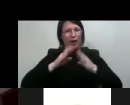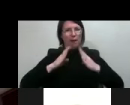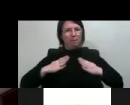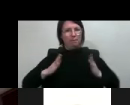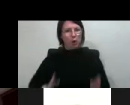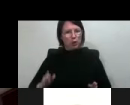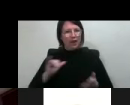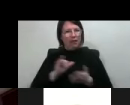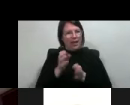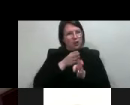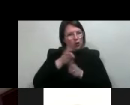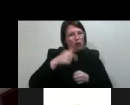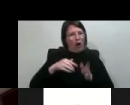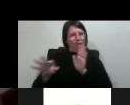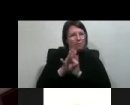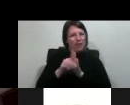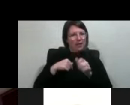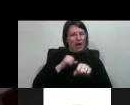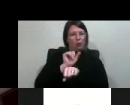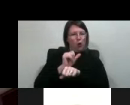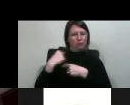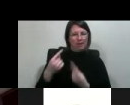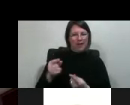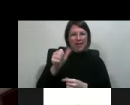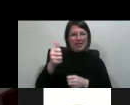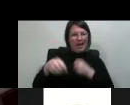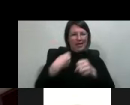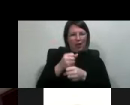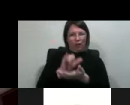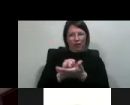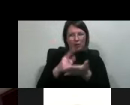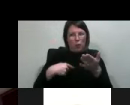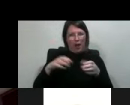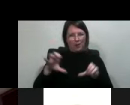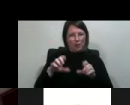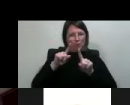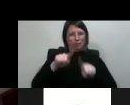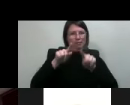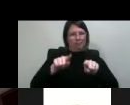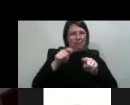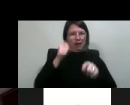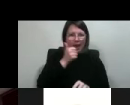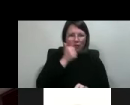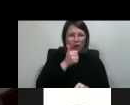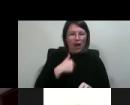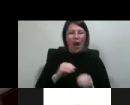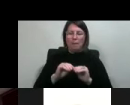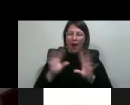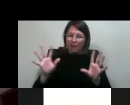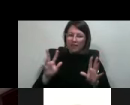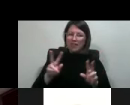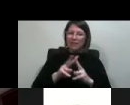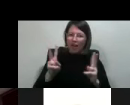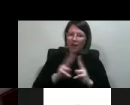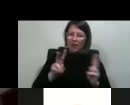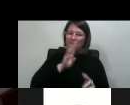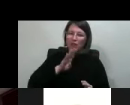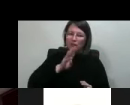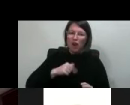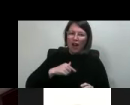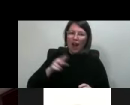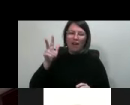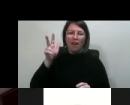I've chosen. I've been working in it for 10 years. It's just what I have to do. I'm obviously super frustrated because like I've heard about these changes